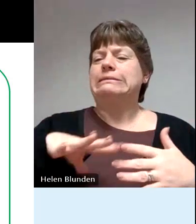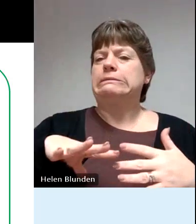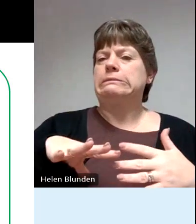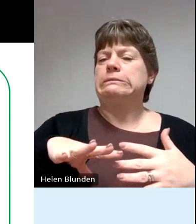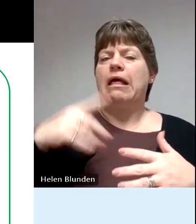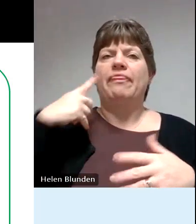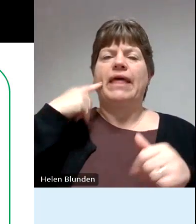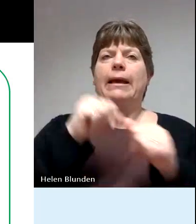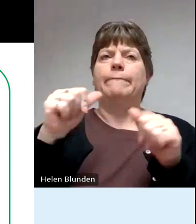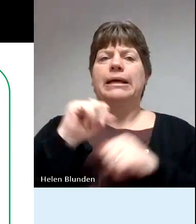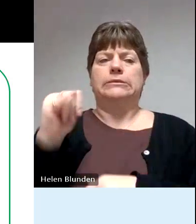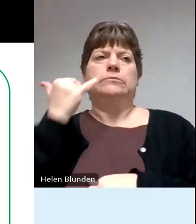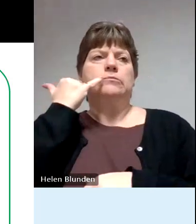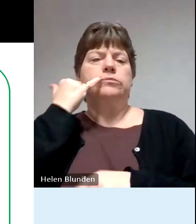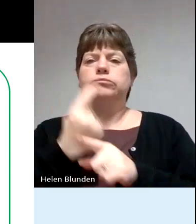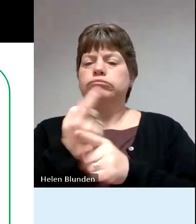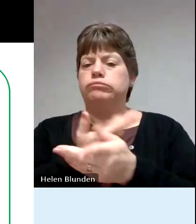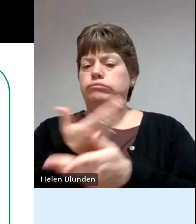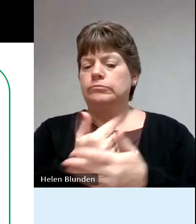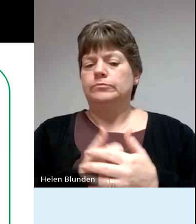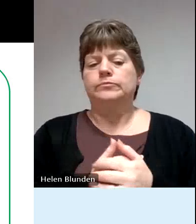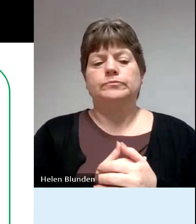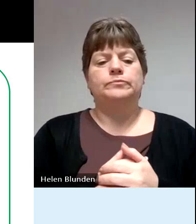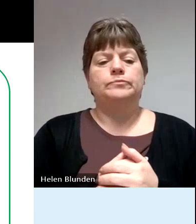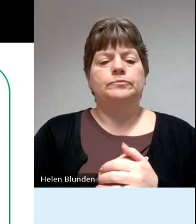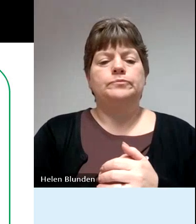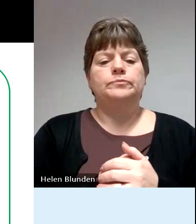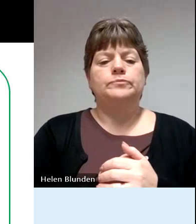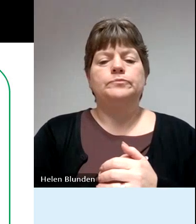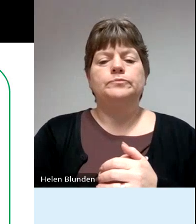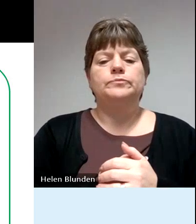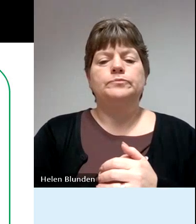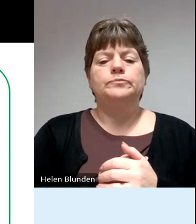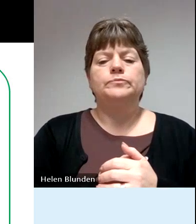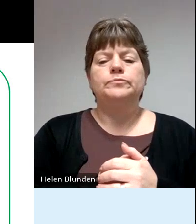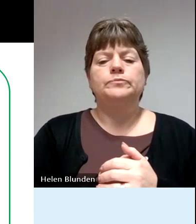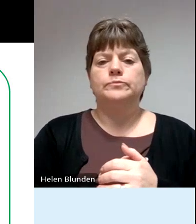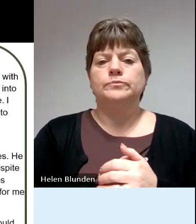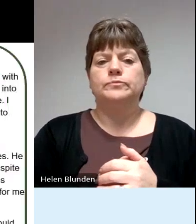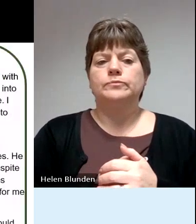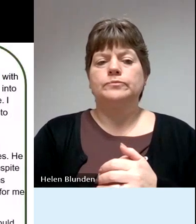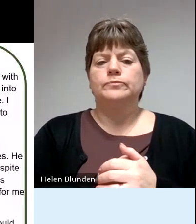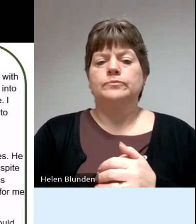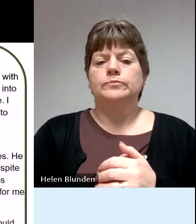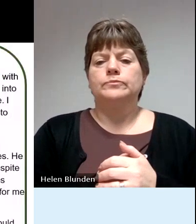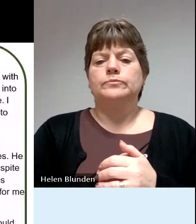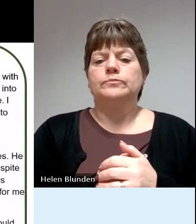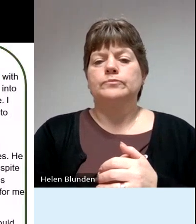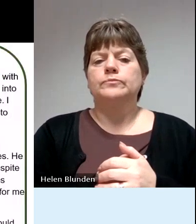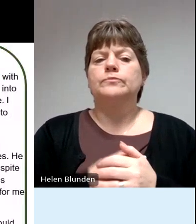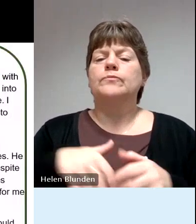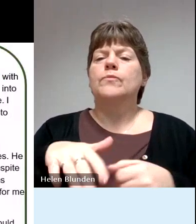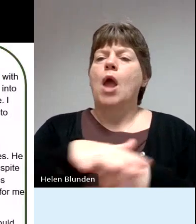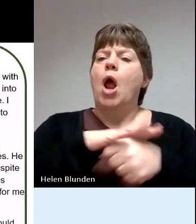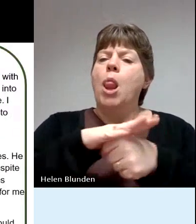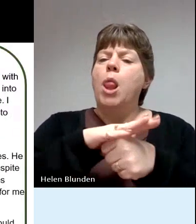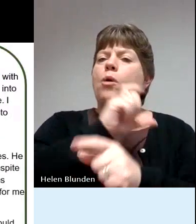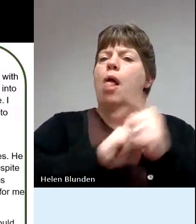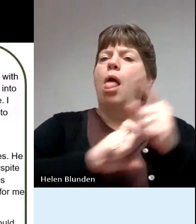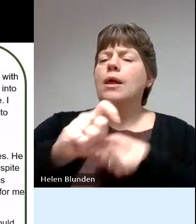think would be better addressed by using the telephone. local community pharmacy.